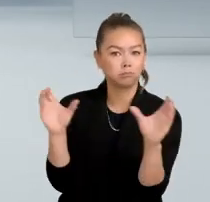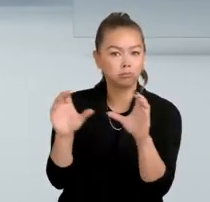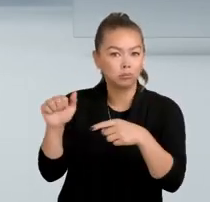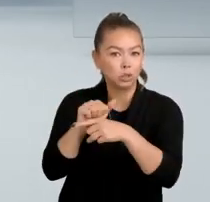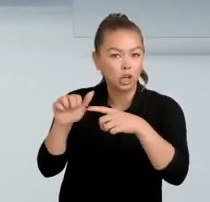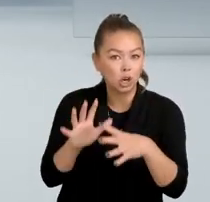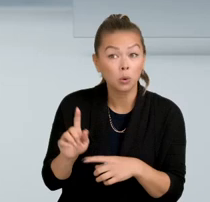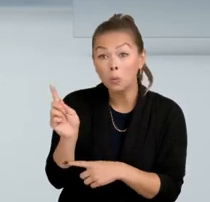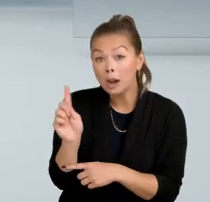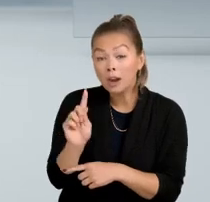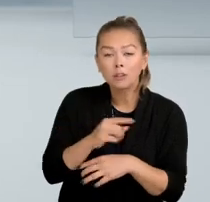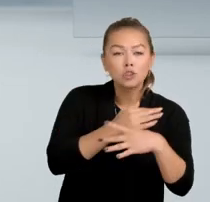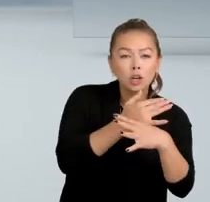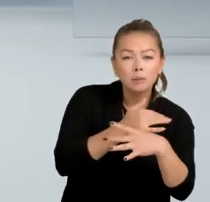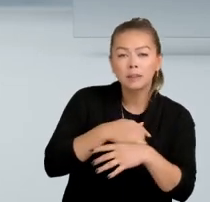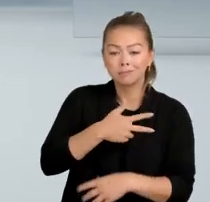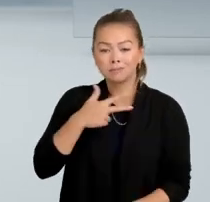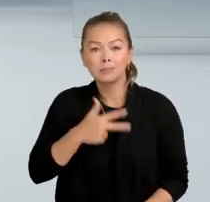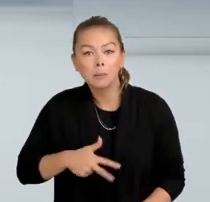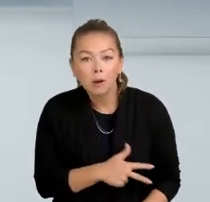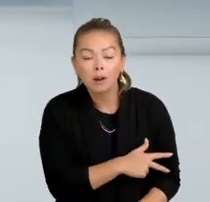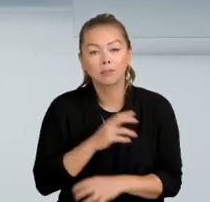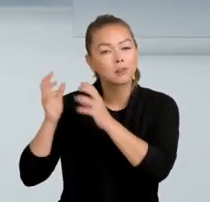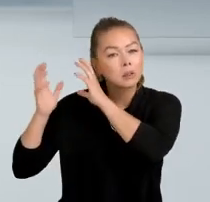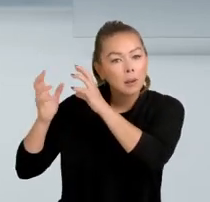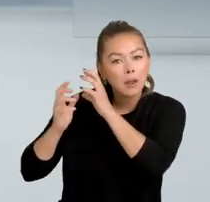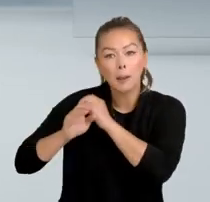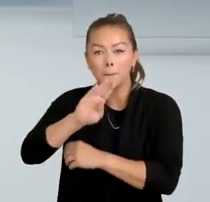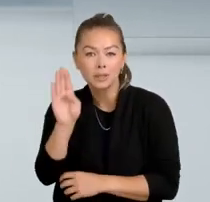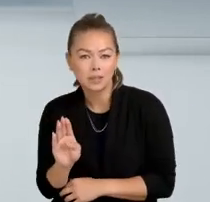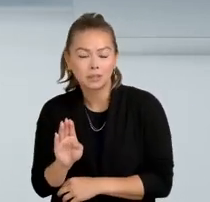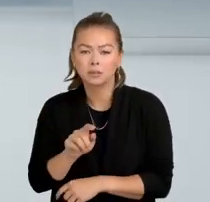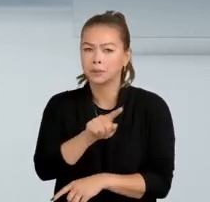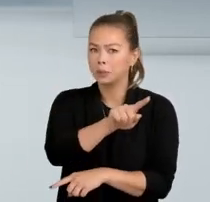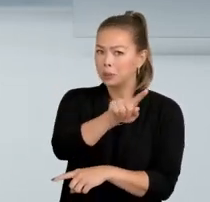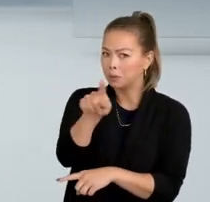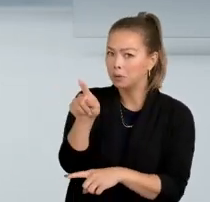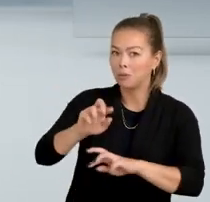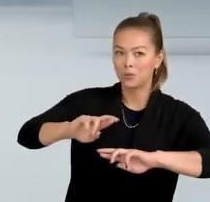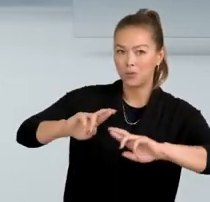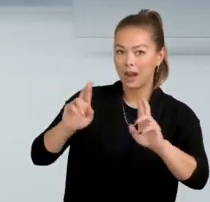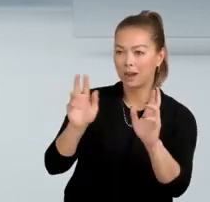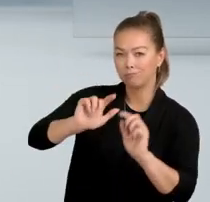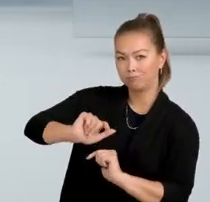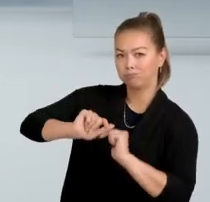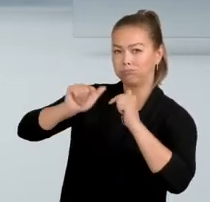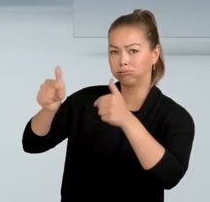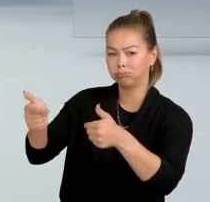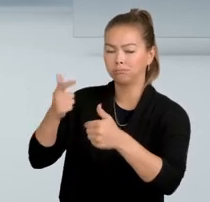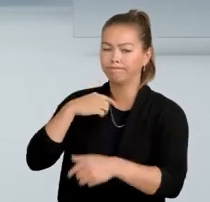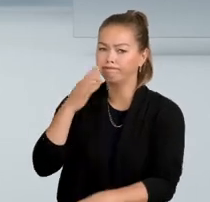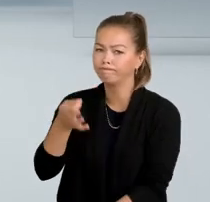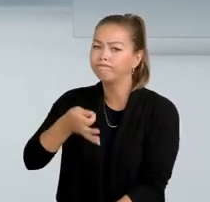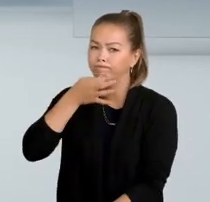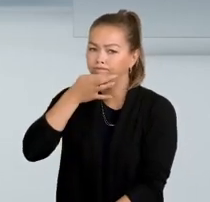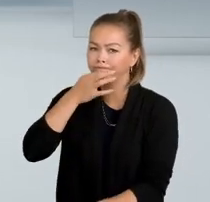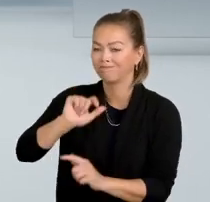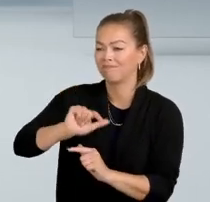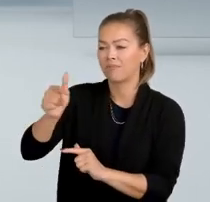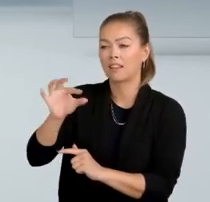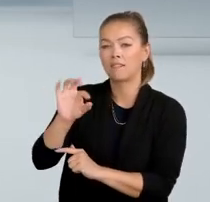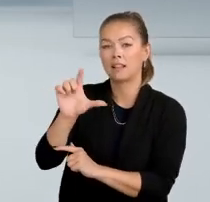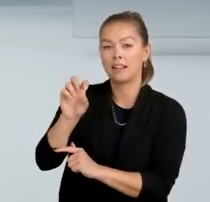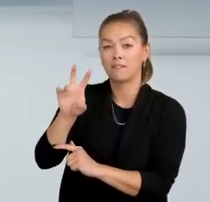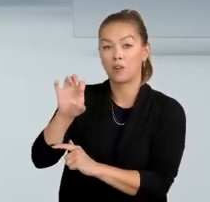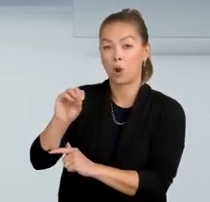in Germany Denmark Colombia and Brazil you are clearly in good hands so without further Ado I'd like to now pass it over to